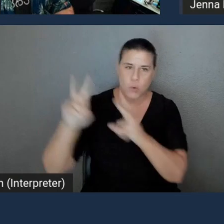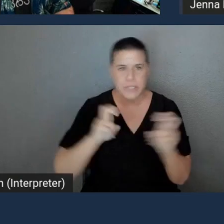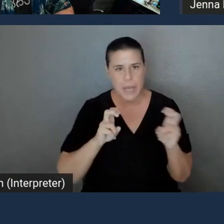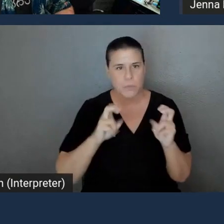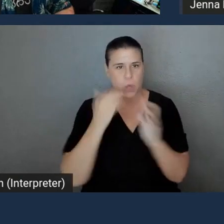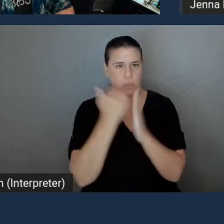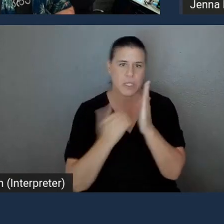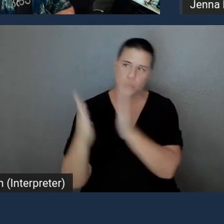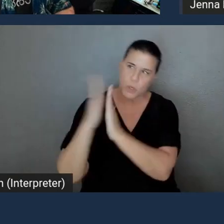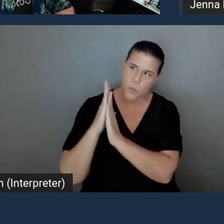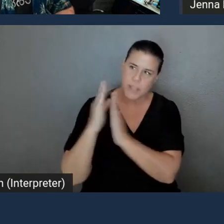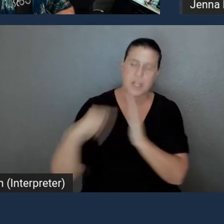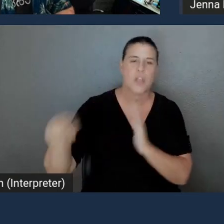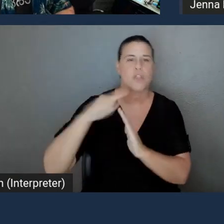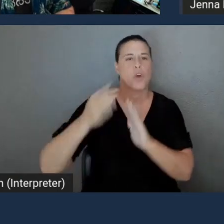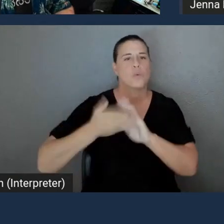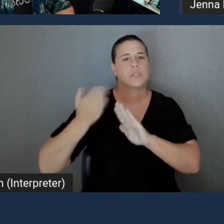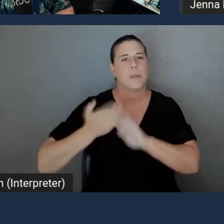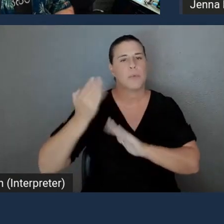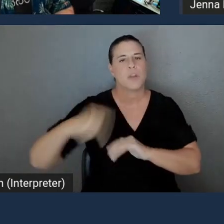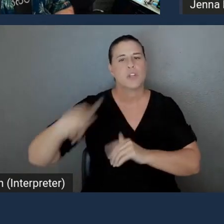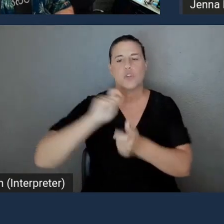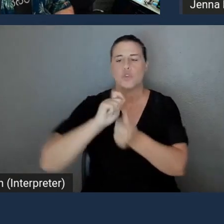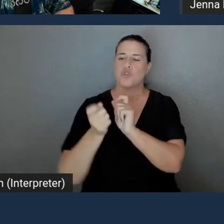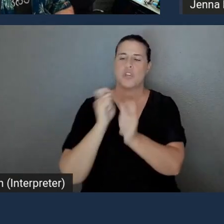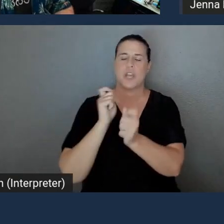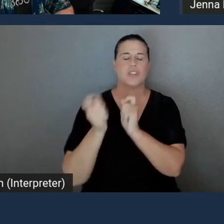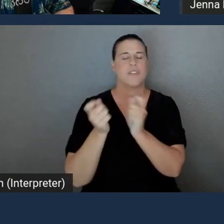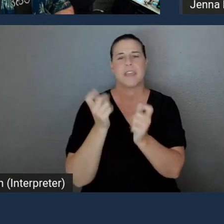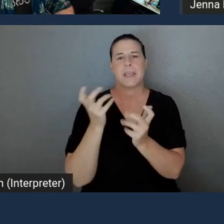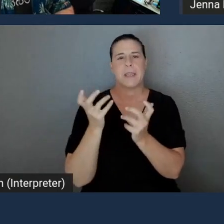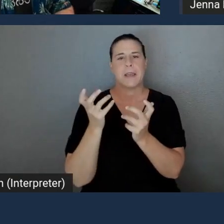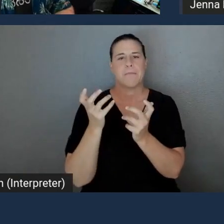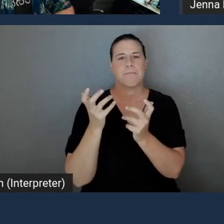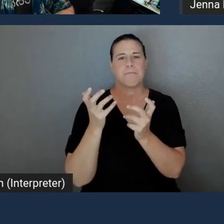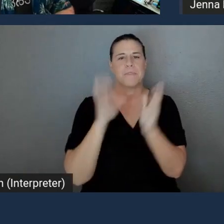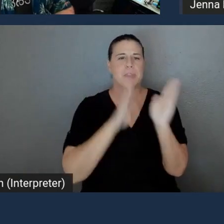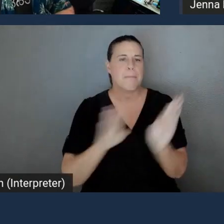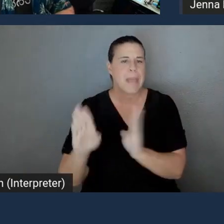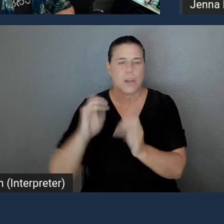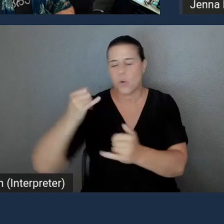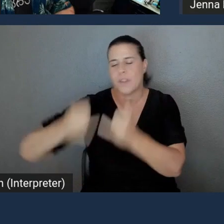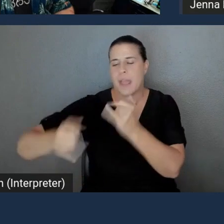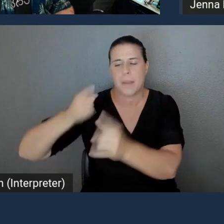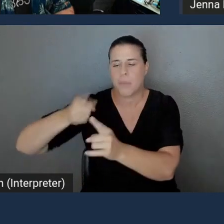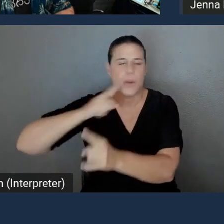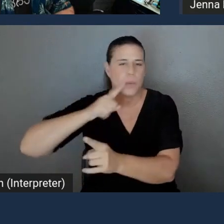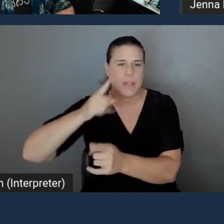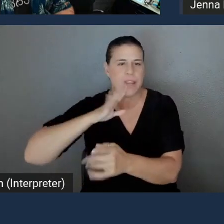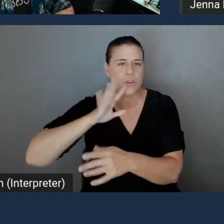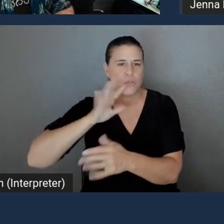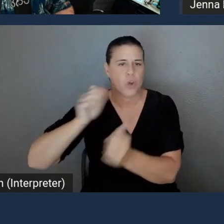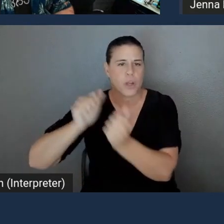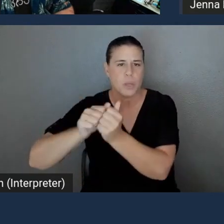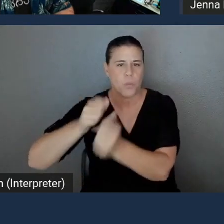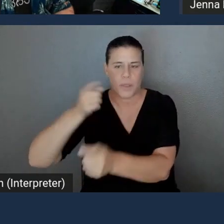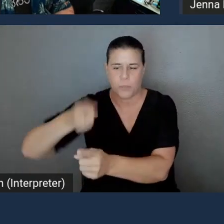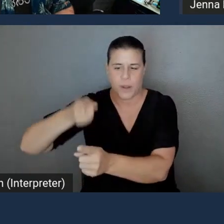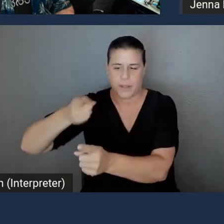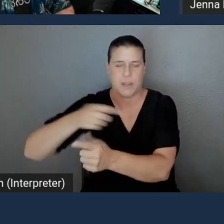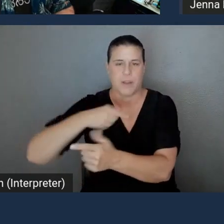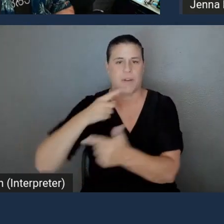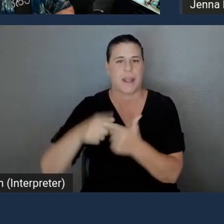data operations. You'll just change sort of the pattern, or the endpoint really that you're talking to here. And